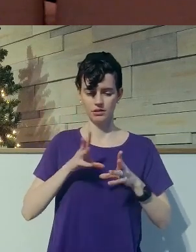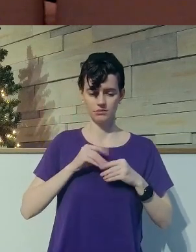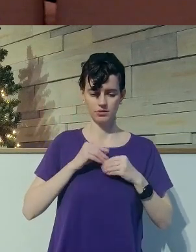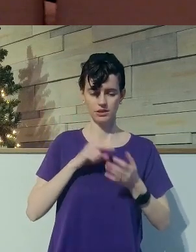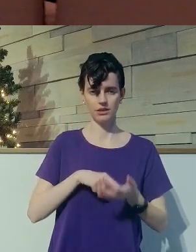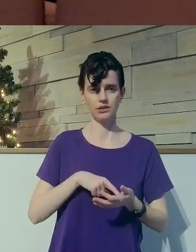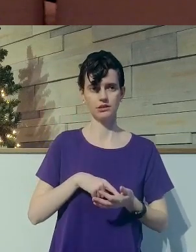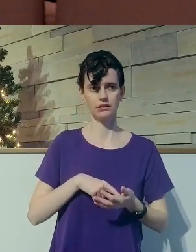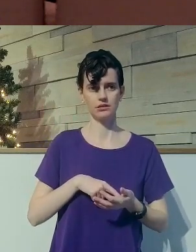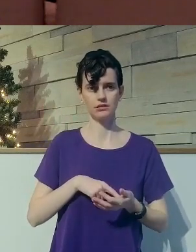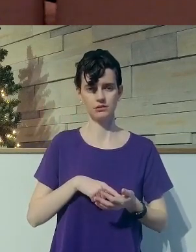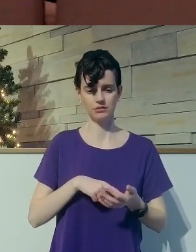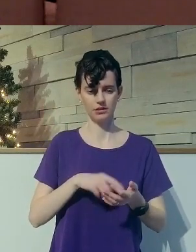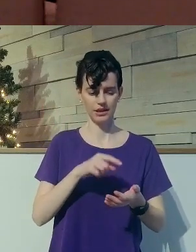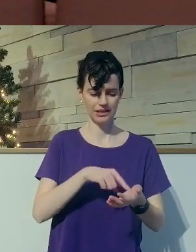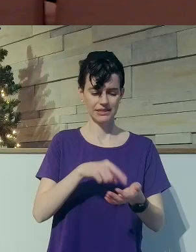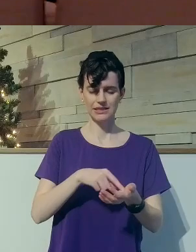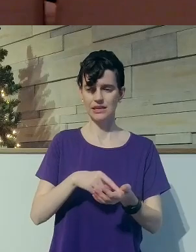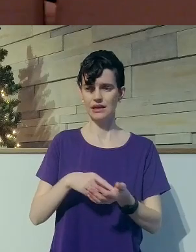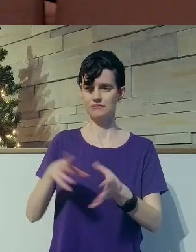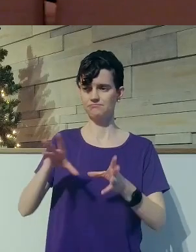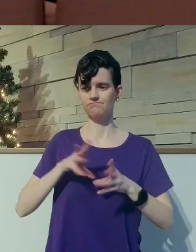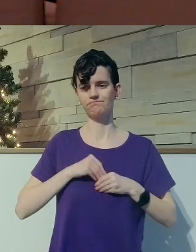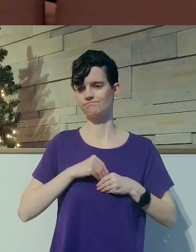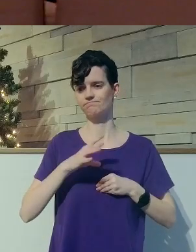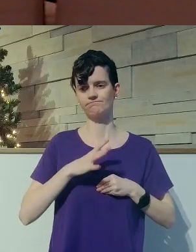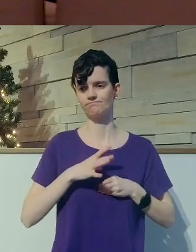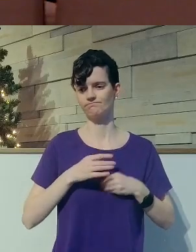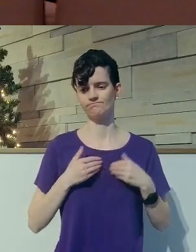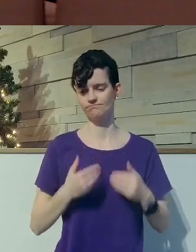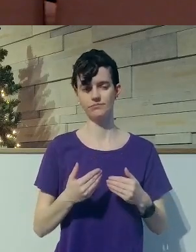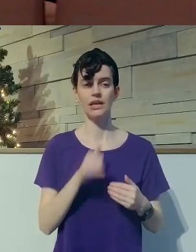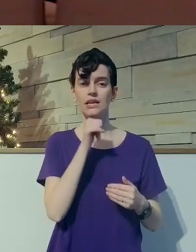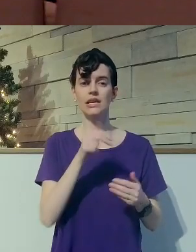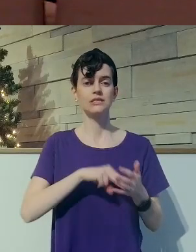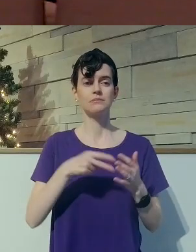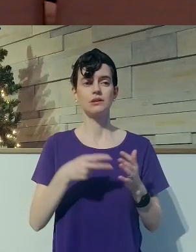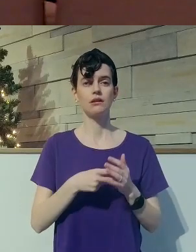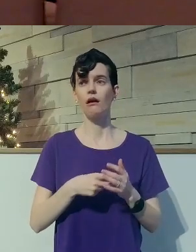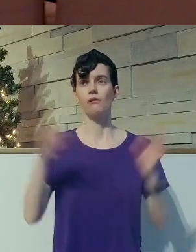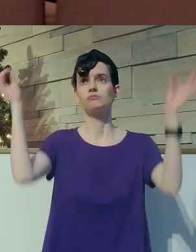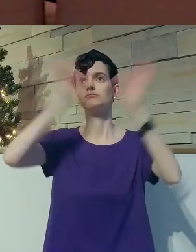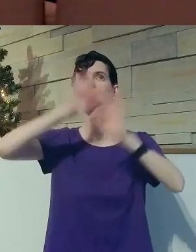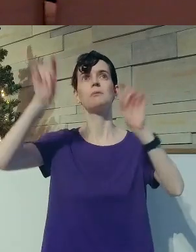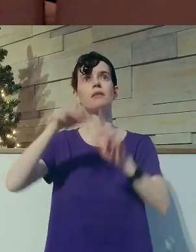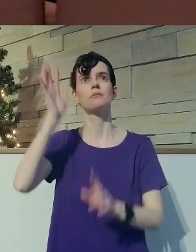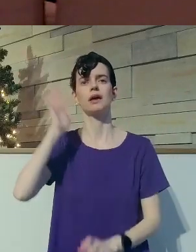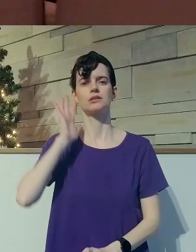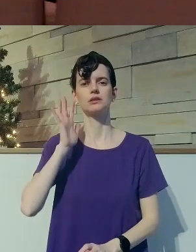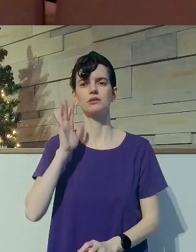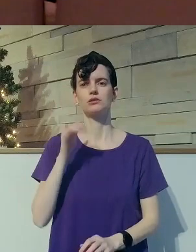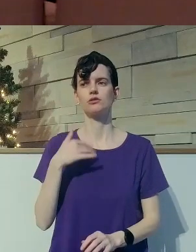Release the debt. Release that wrongdoer and absorb the debt. Now, it doesn't mean that you're ignorant about the past, okay?